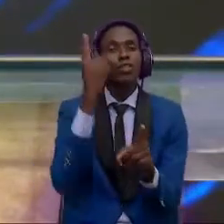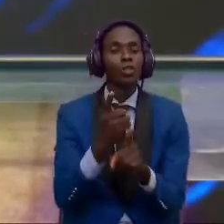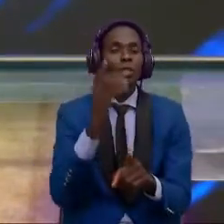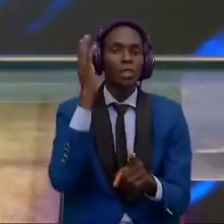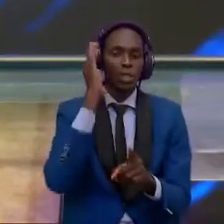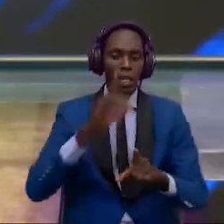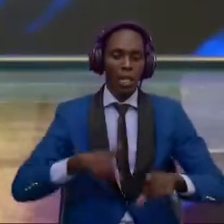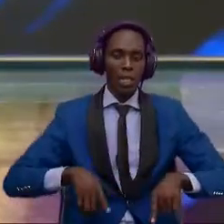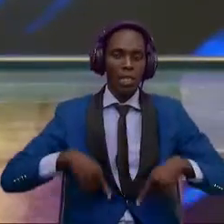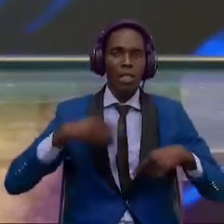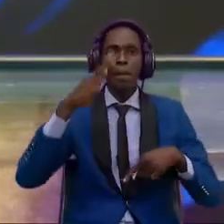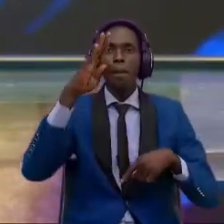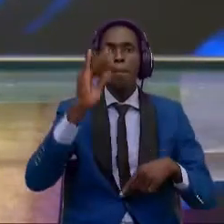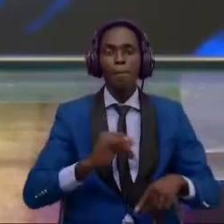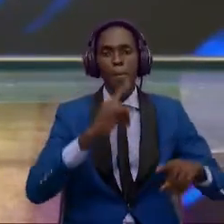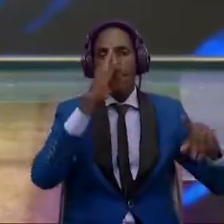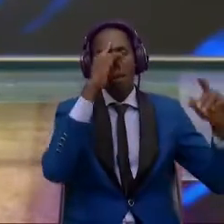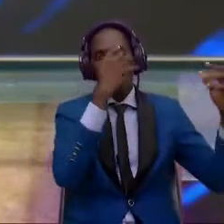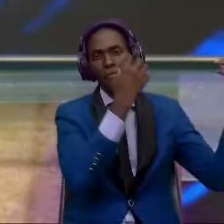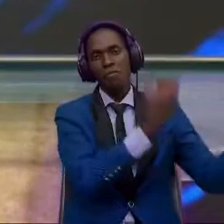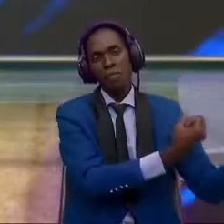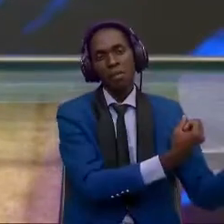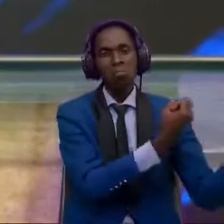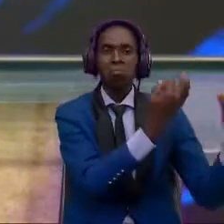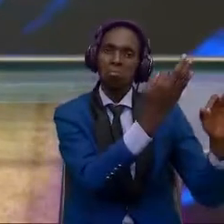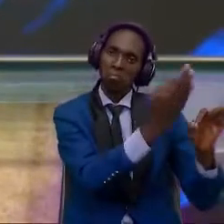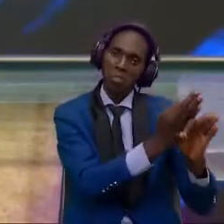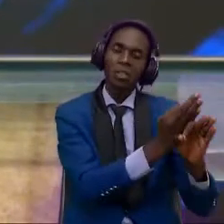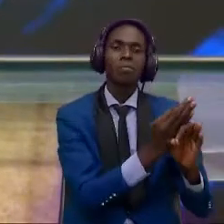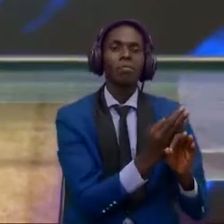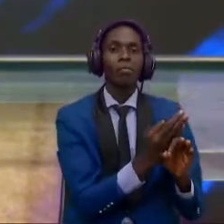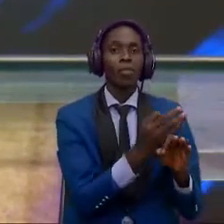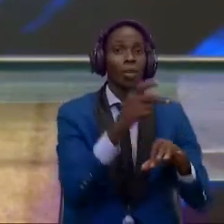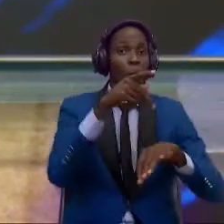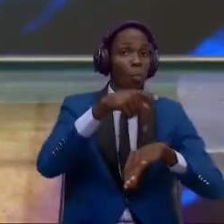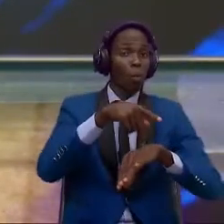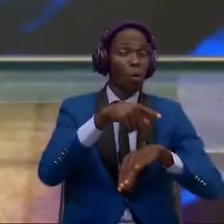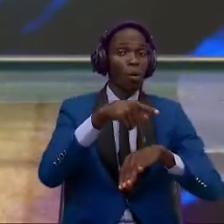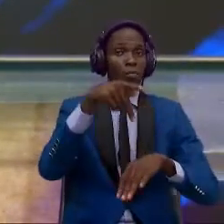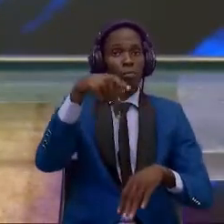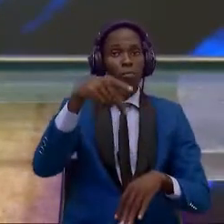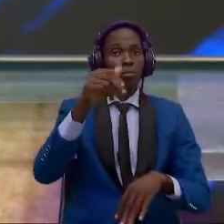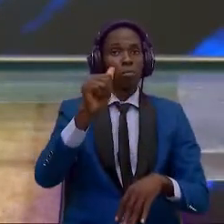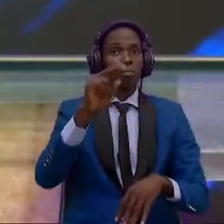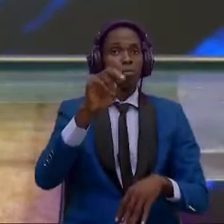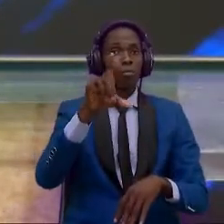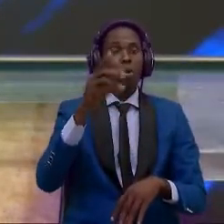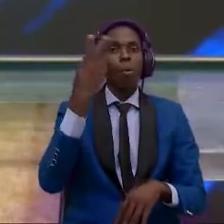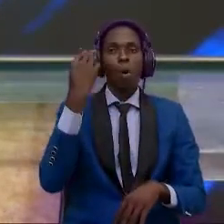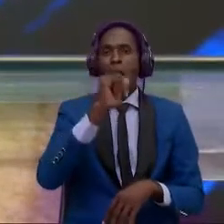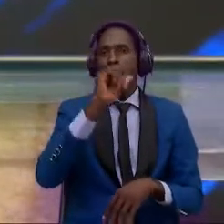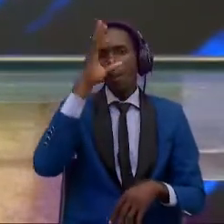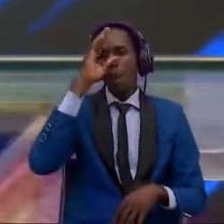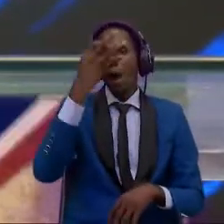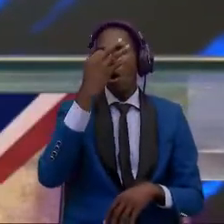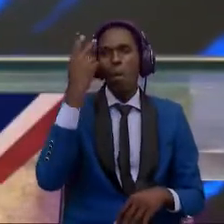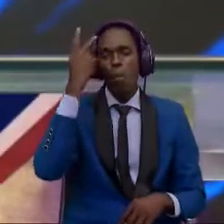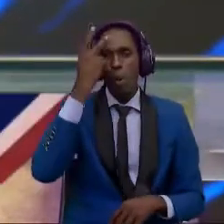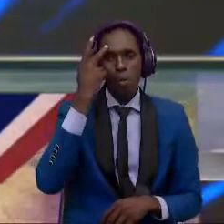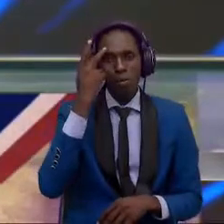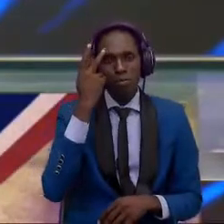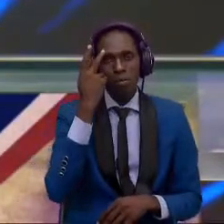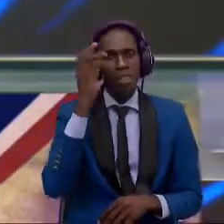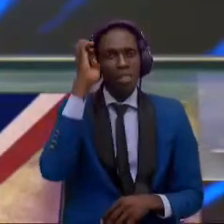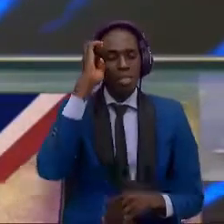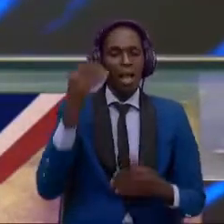faith. Understand, Paul was a man of purpose, and he had passion for that purpose.